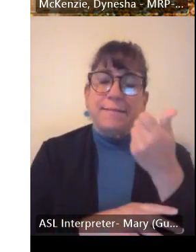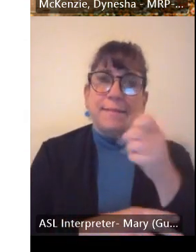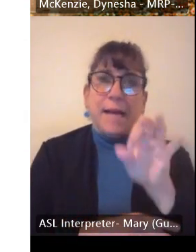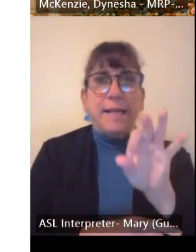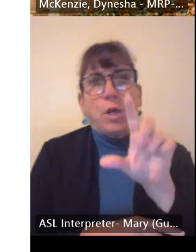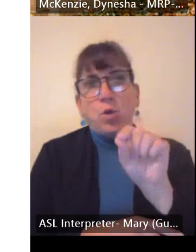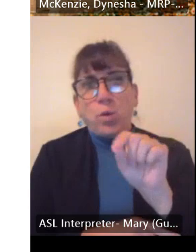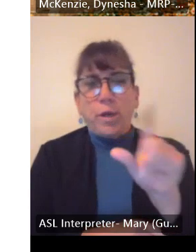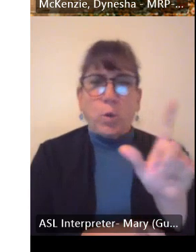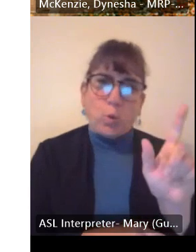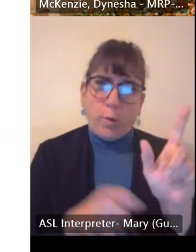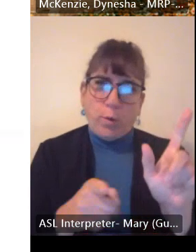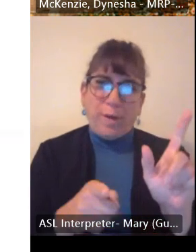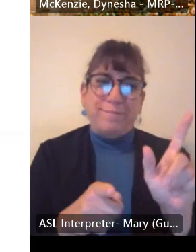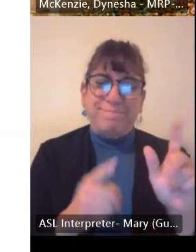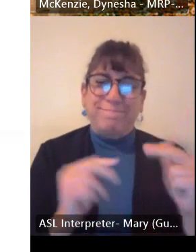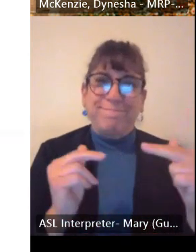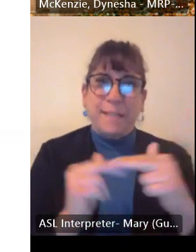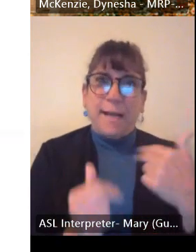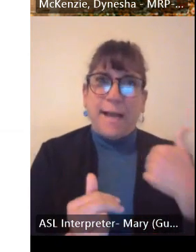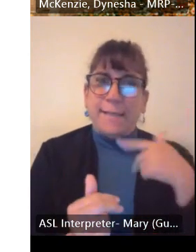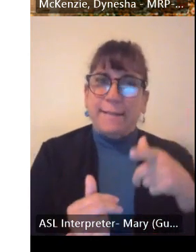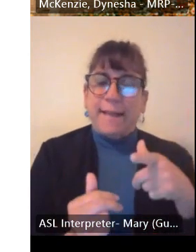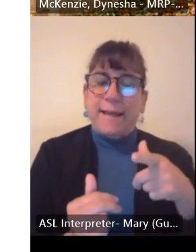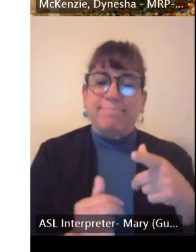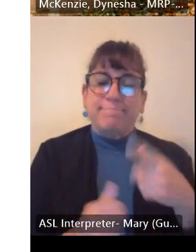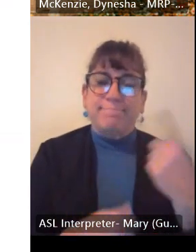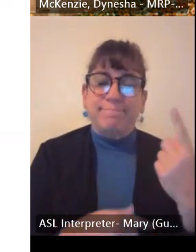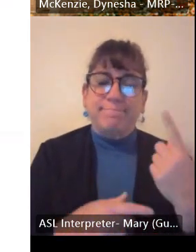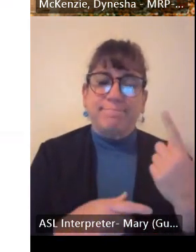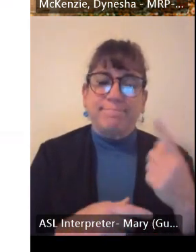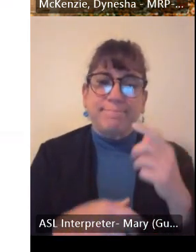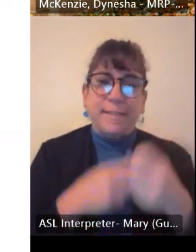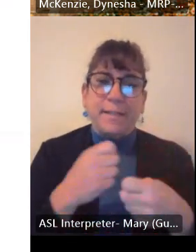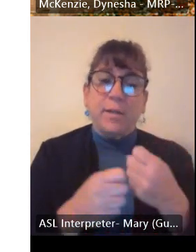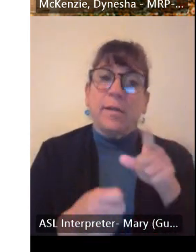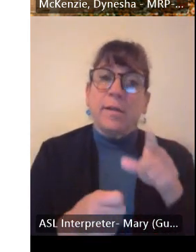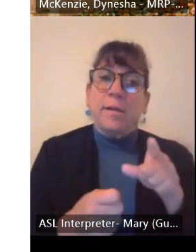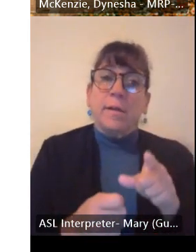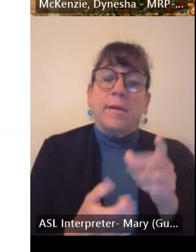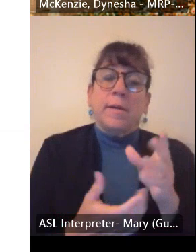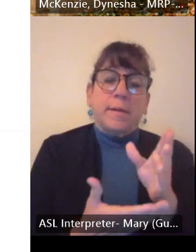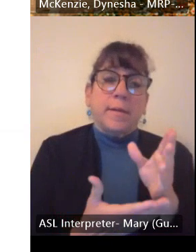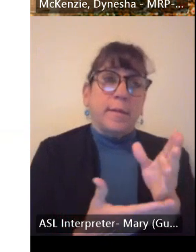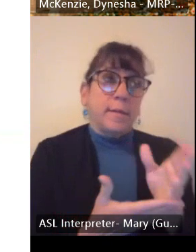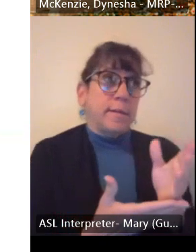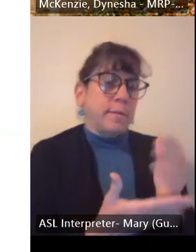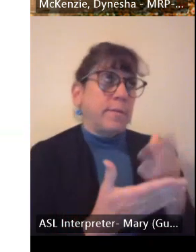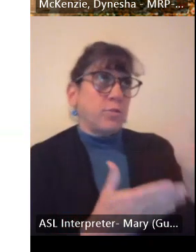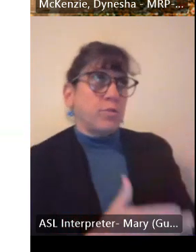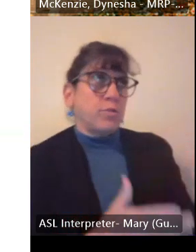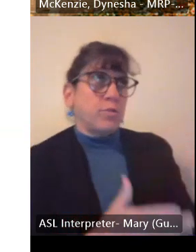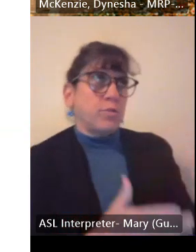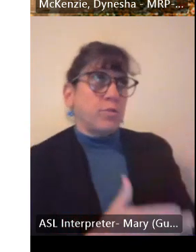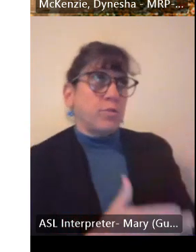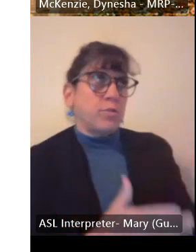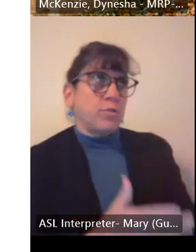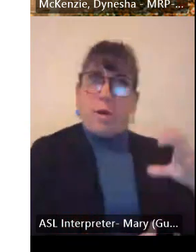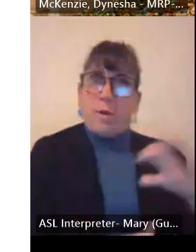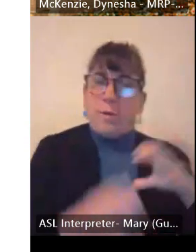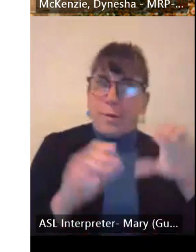1921, the slide says, agencies used to just submit their budget requests to Congress. You can imagine the level